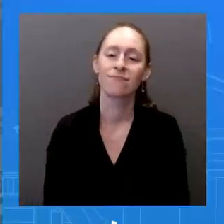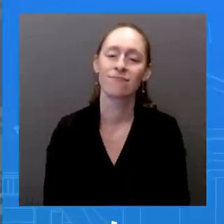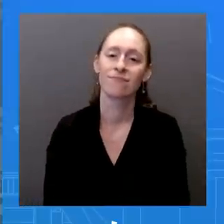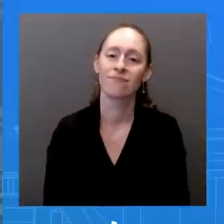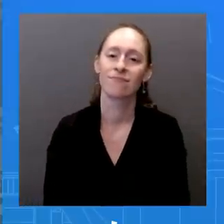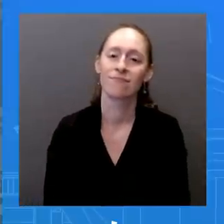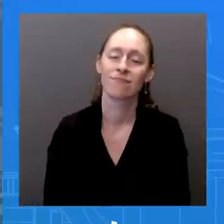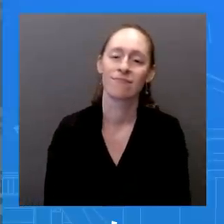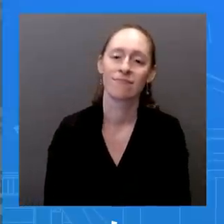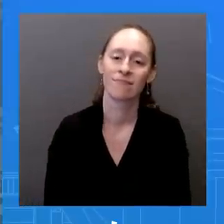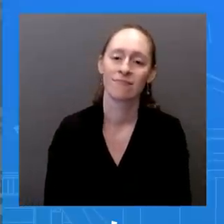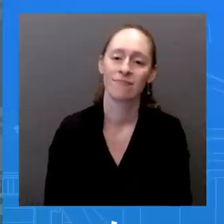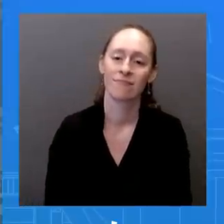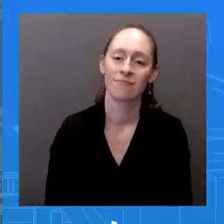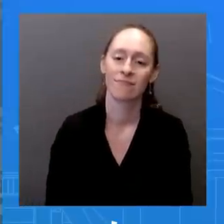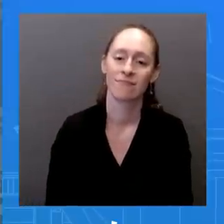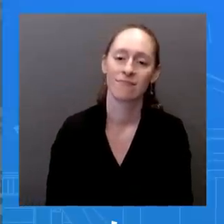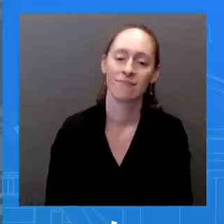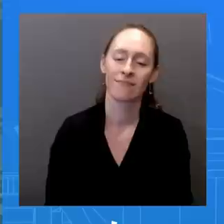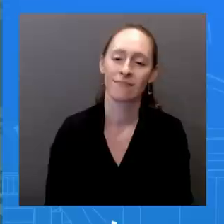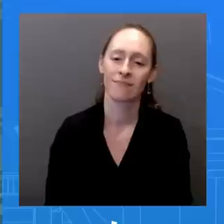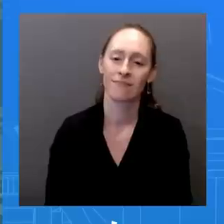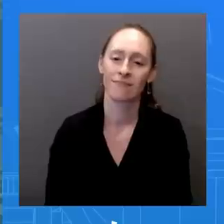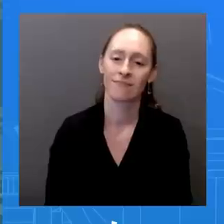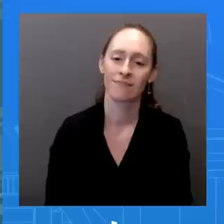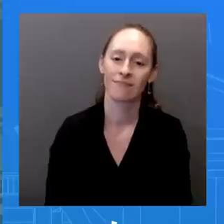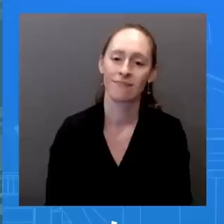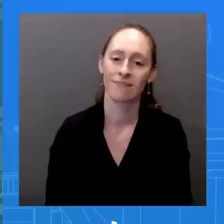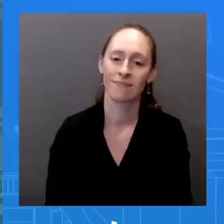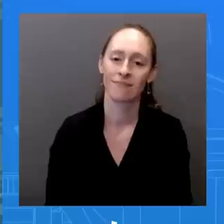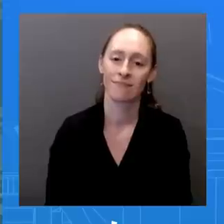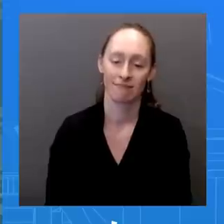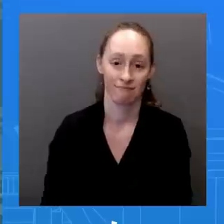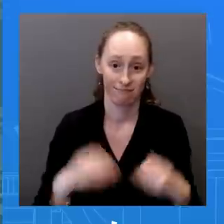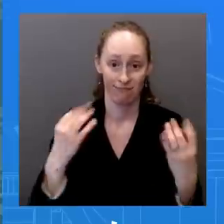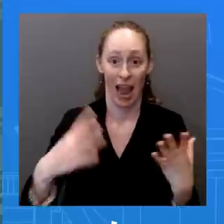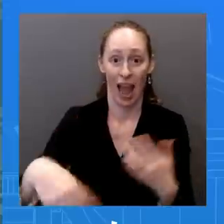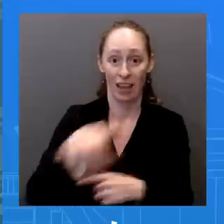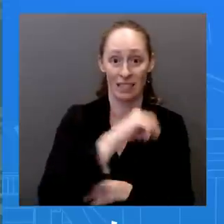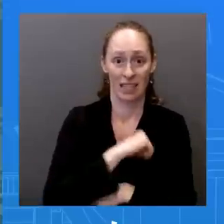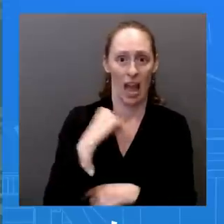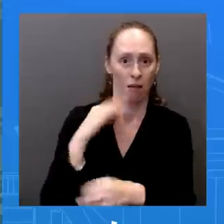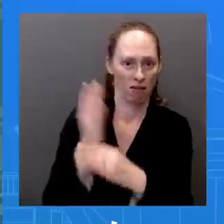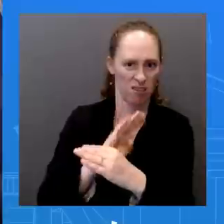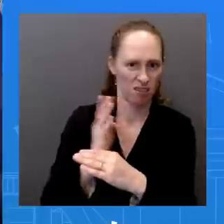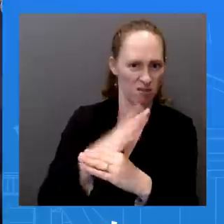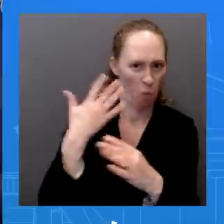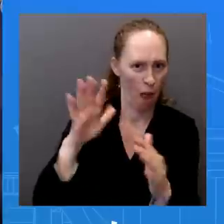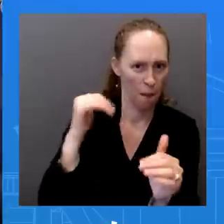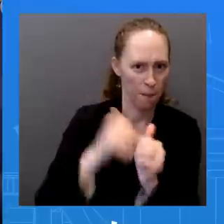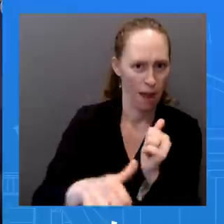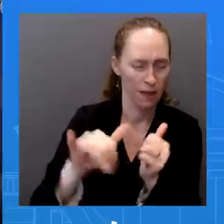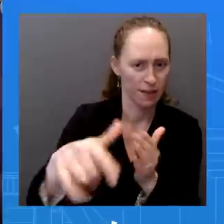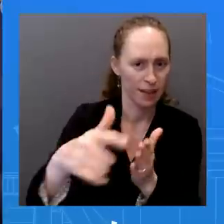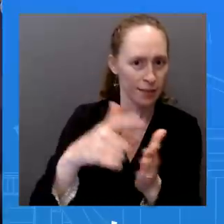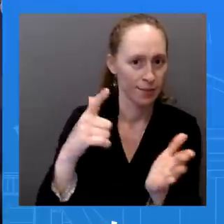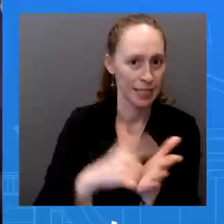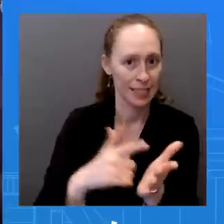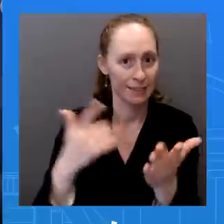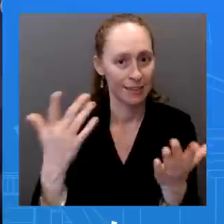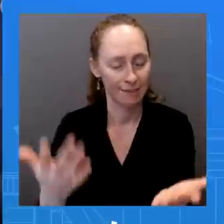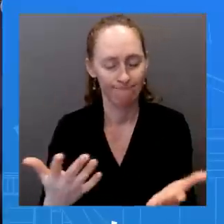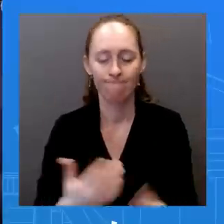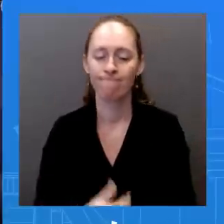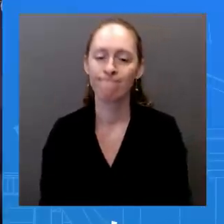blocking action to protect this fundamental right. With that, Zeke, you want to take it away? Thanks, Frankie. Briefly, you mentioned the situation in Puerto Rico. Does the